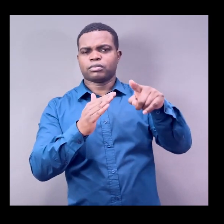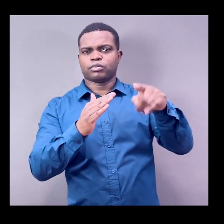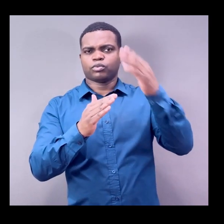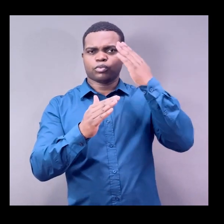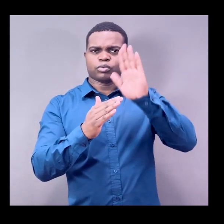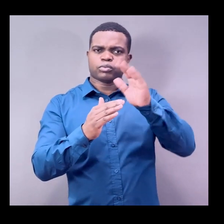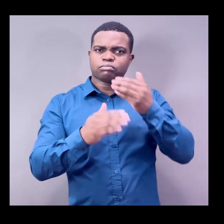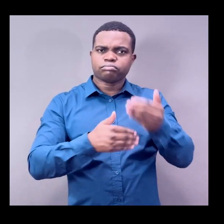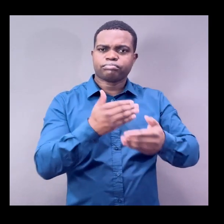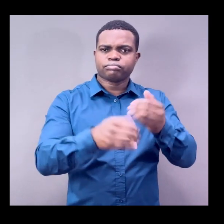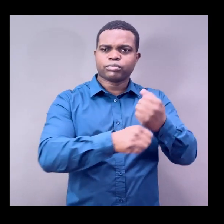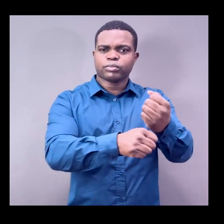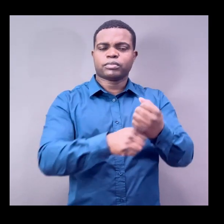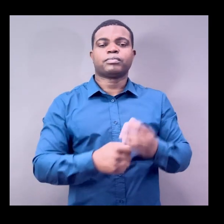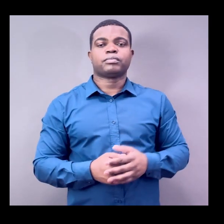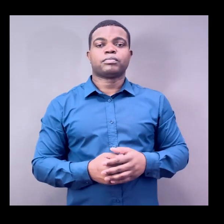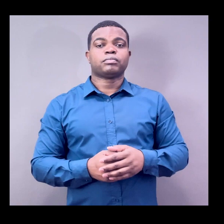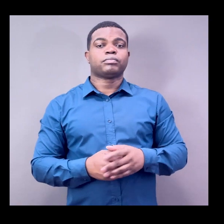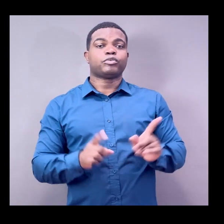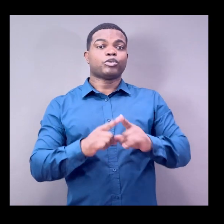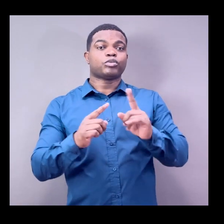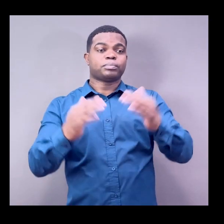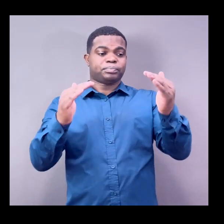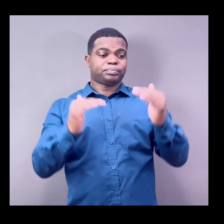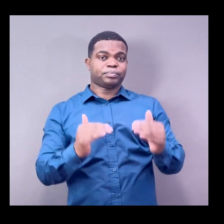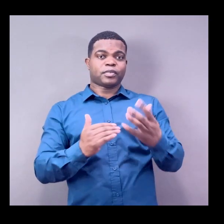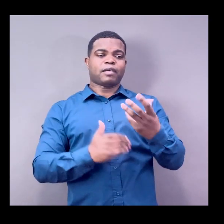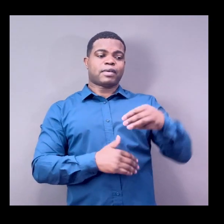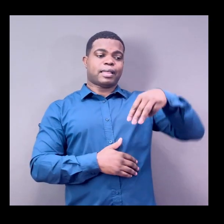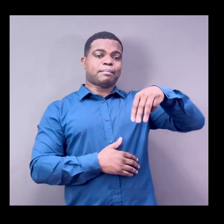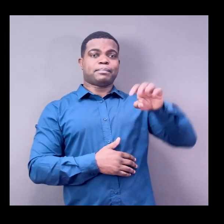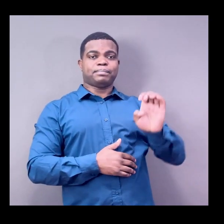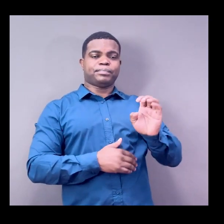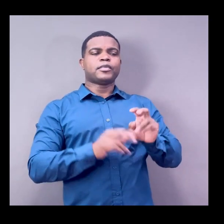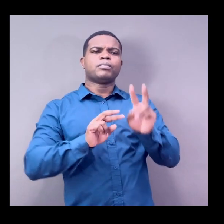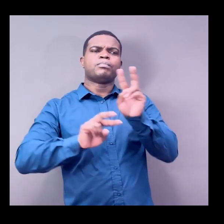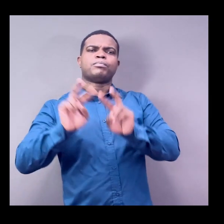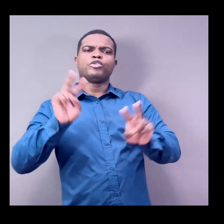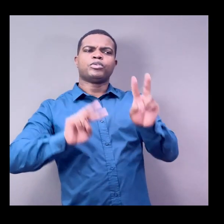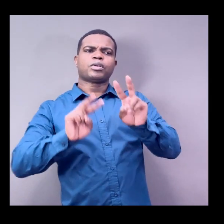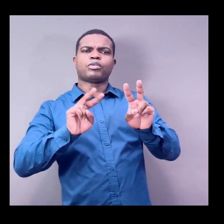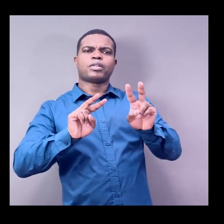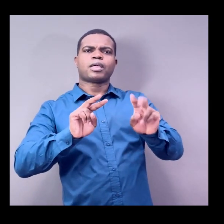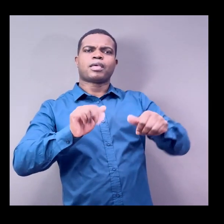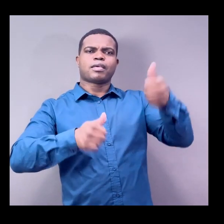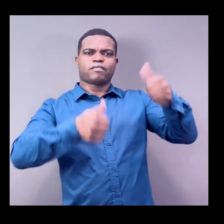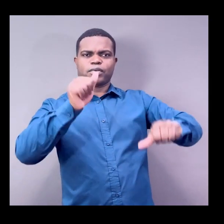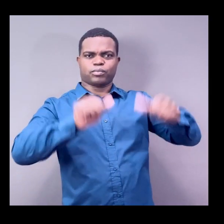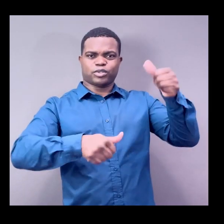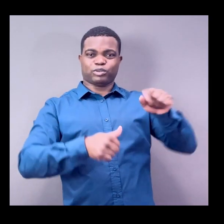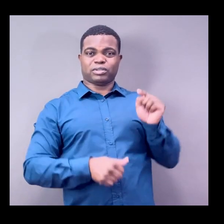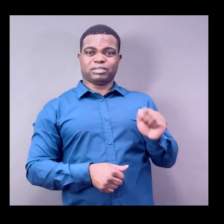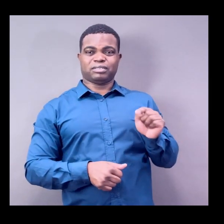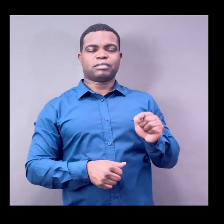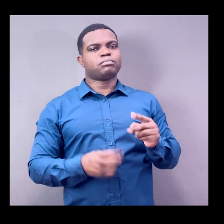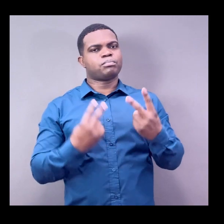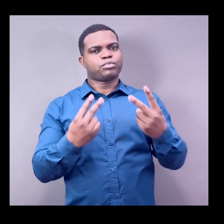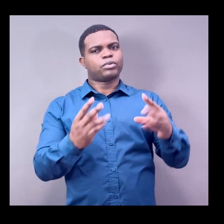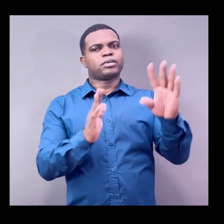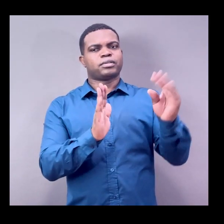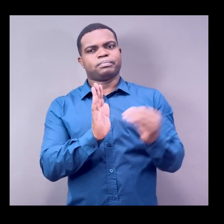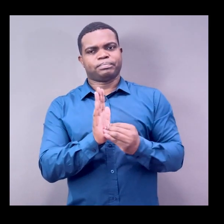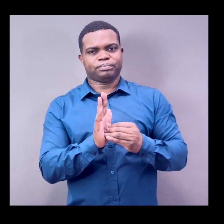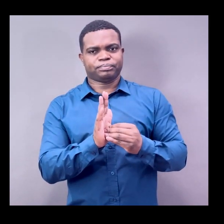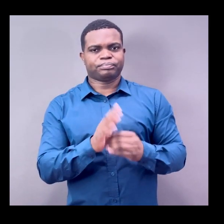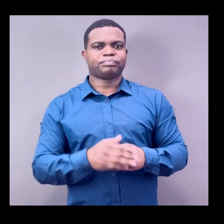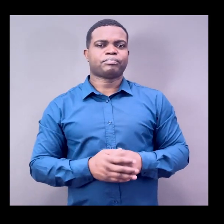plan. So we also have monitoring and evaluation. For monitoring and evaluation, here you are